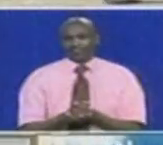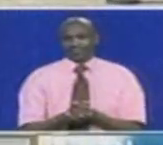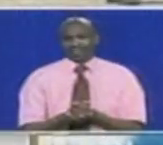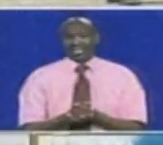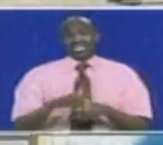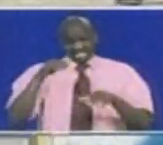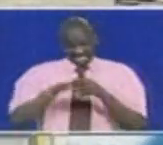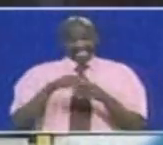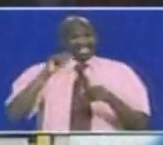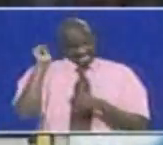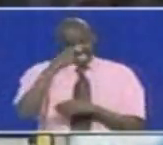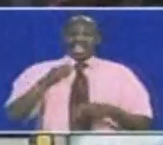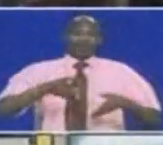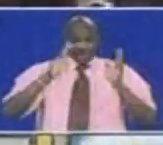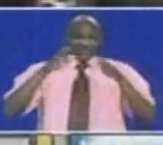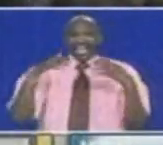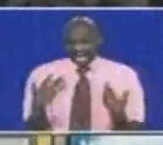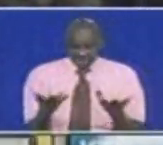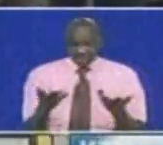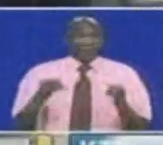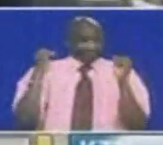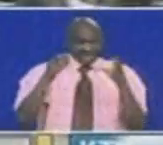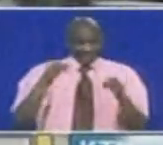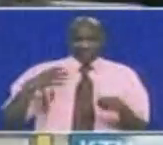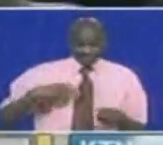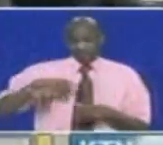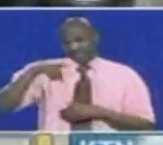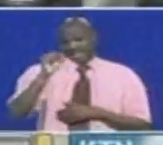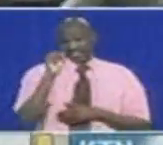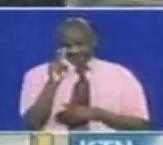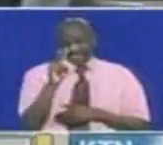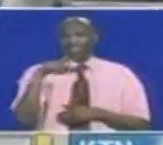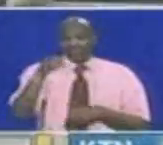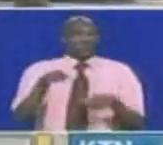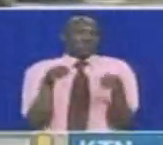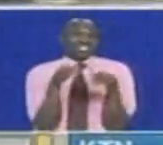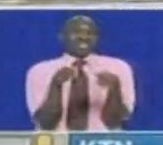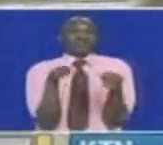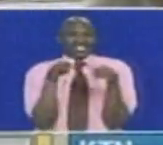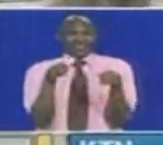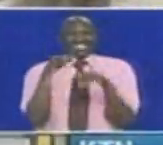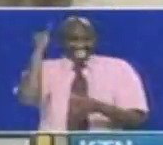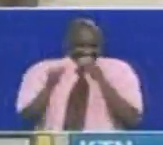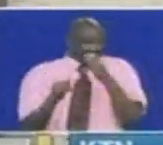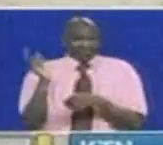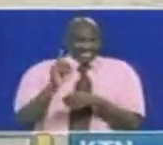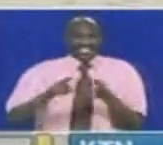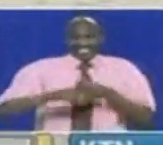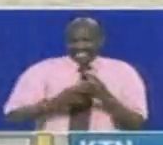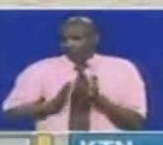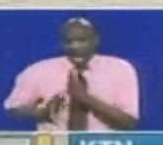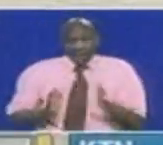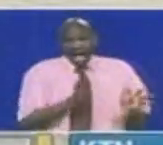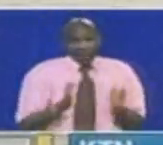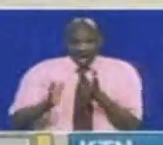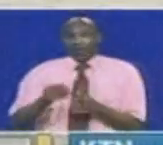In typical Kenyan fashion, majority of public service vehicle operators waited until the very last minute before going into a